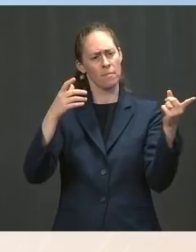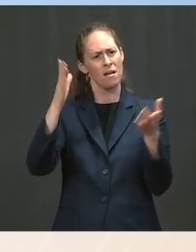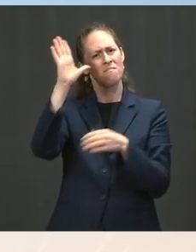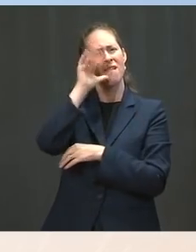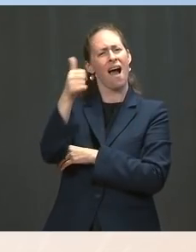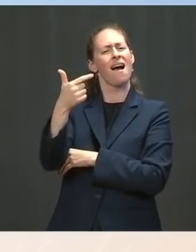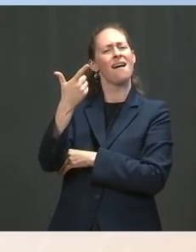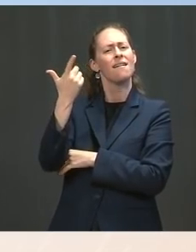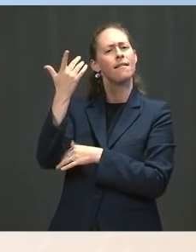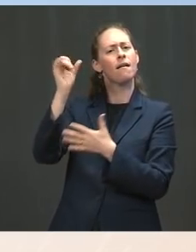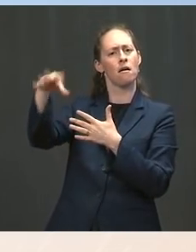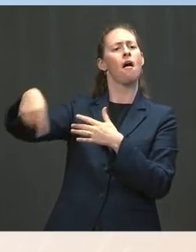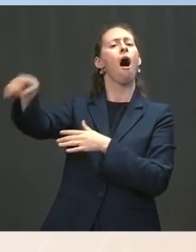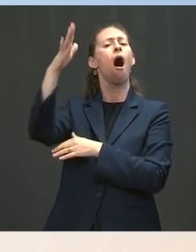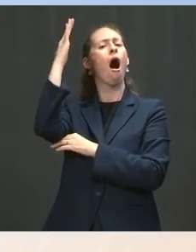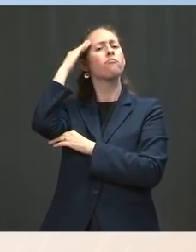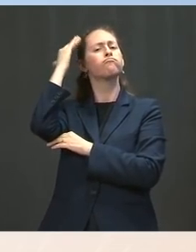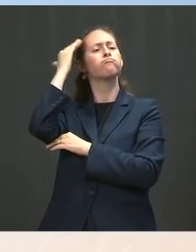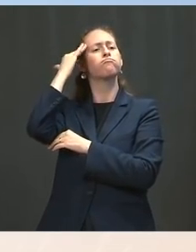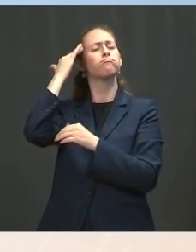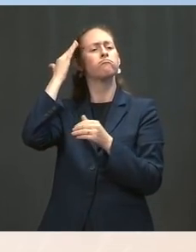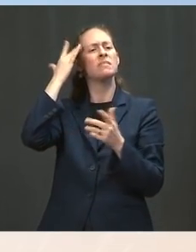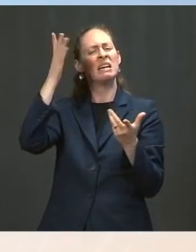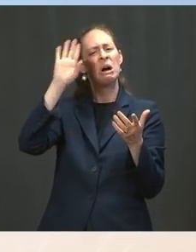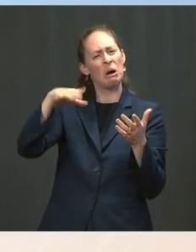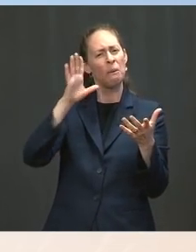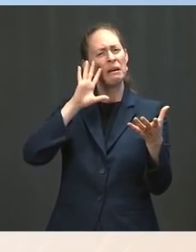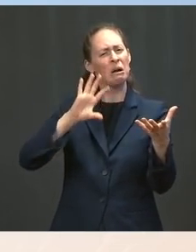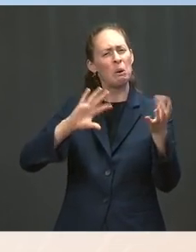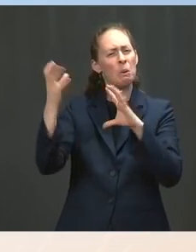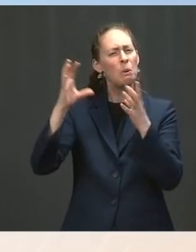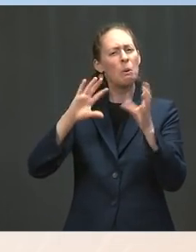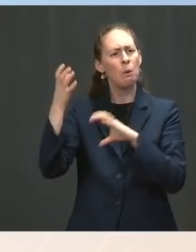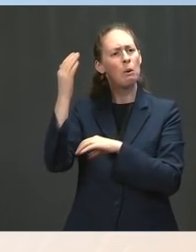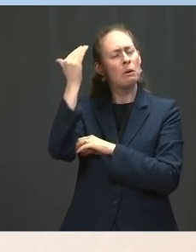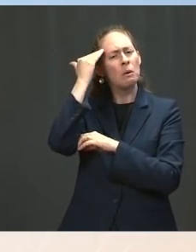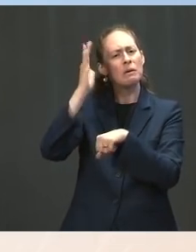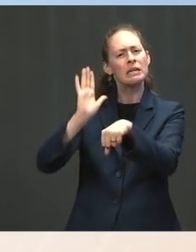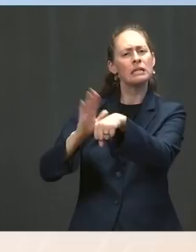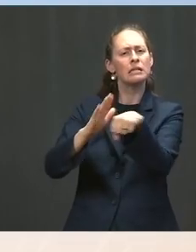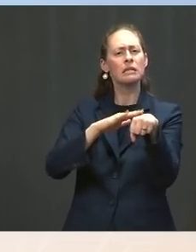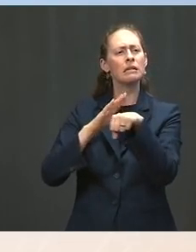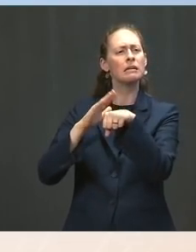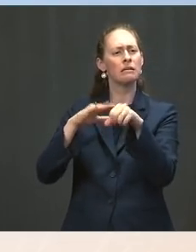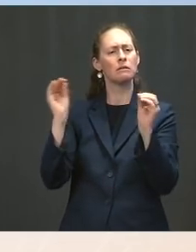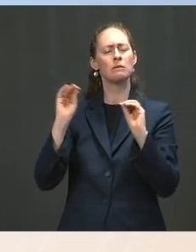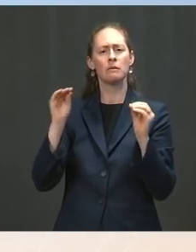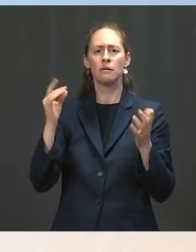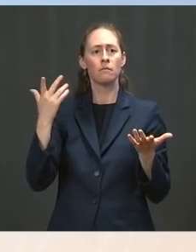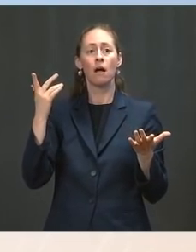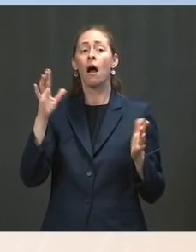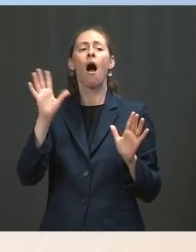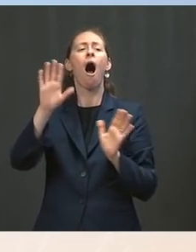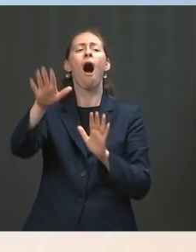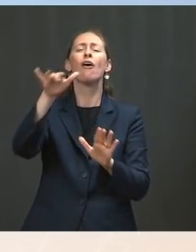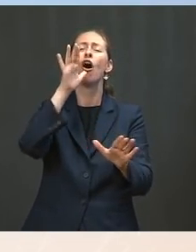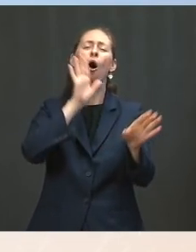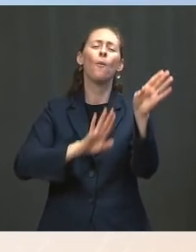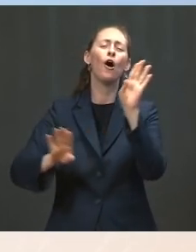to be rough. There's going to be a rough couple weeks before this happened. Instead, you have the President saying, don't worry, we're not going to